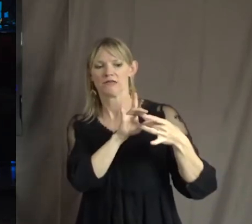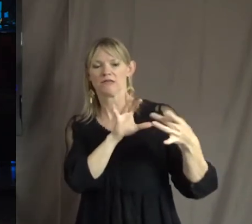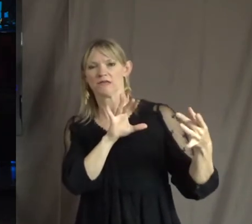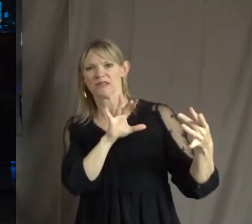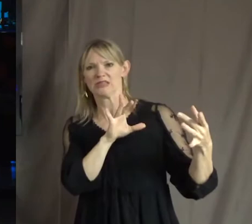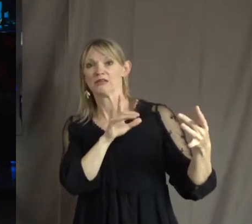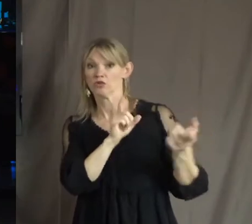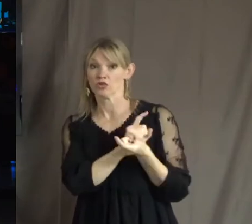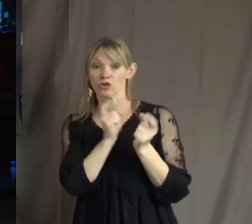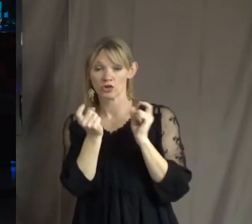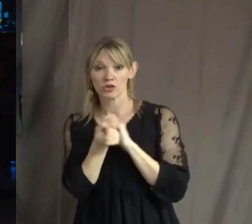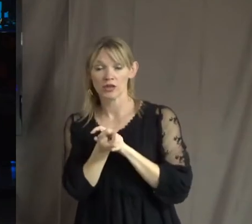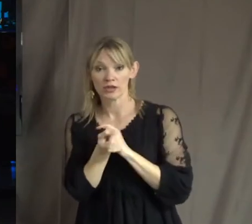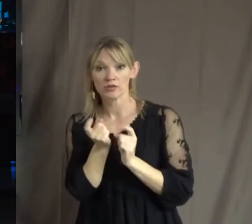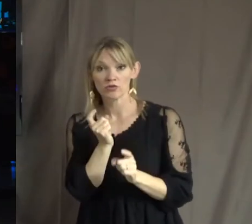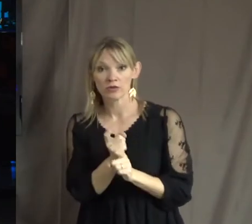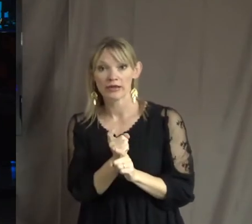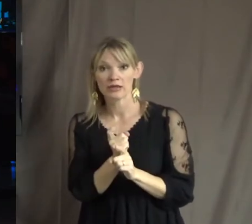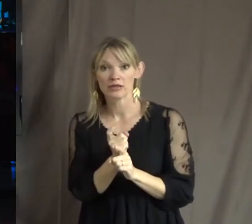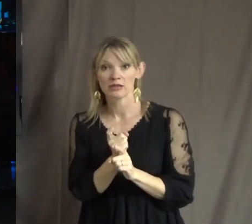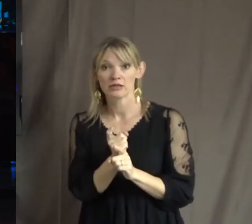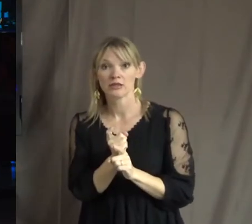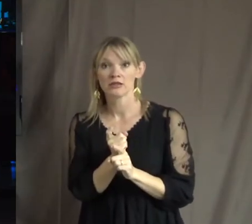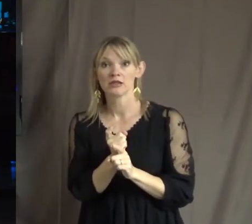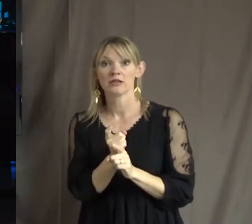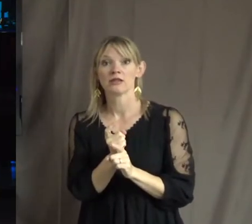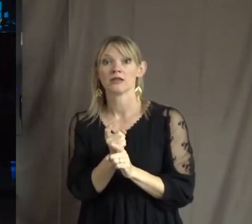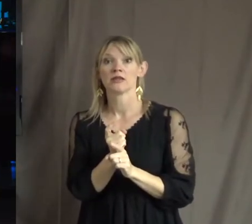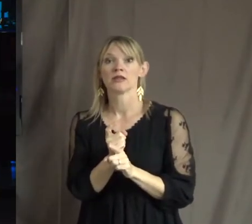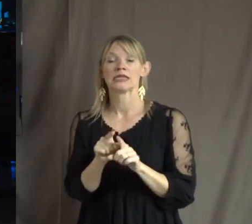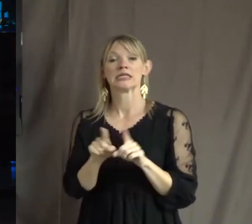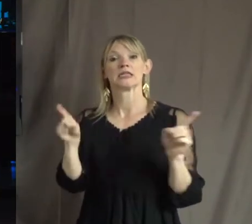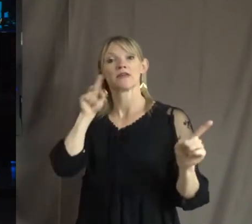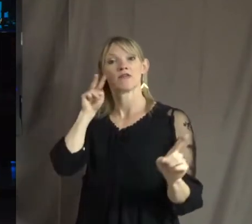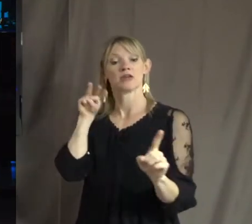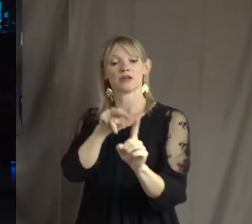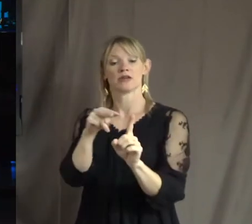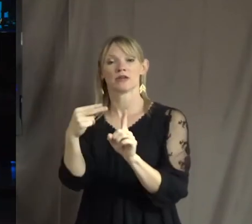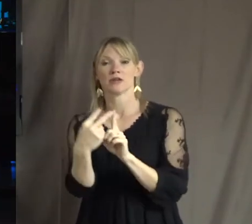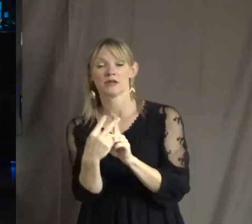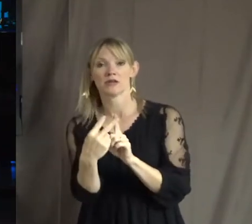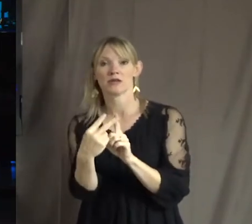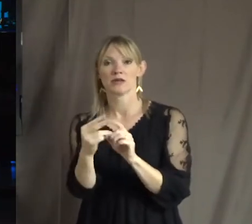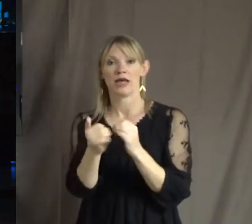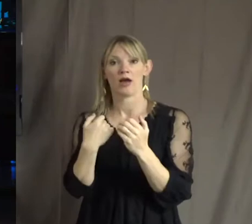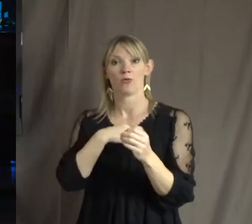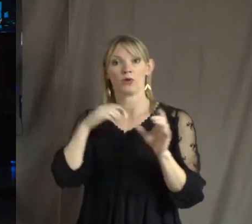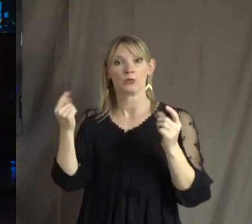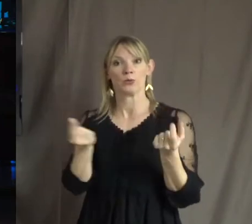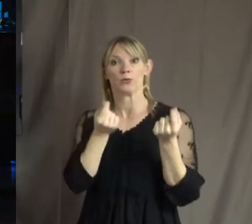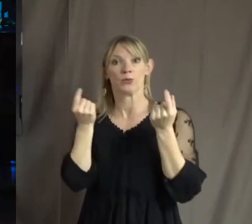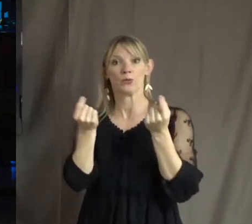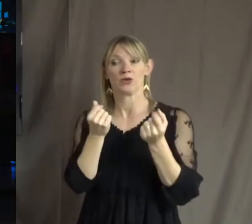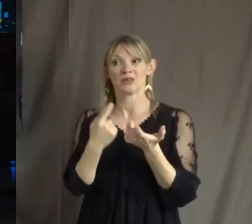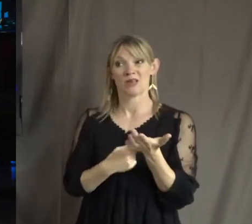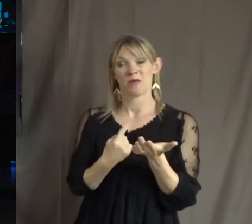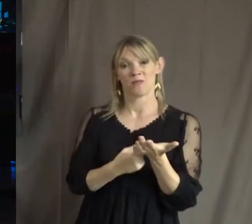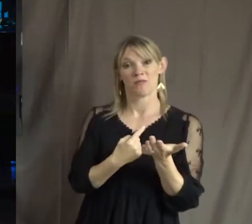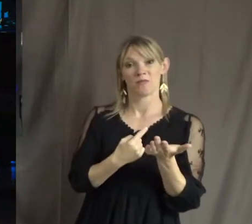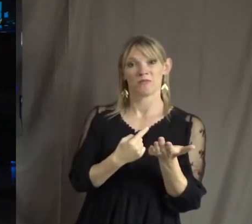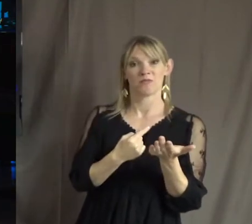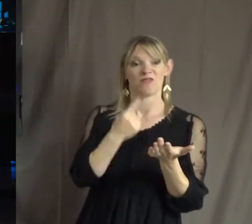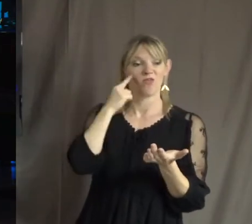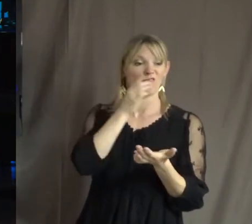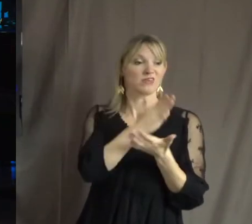strange change, hasn't it? Yes. Different way of perceiving, doing things, and for some people more painful than